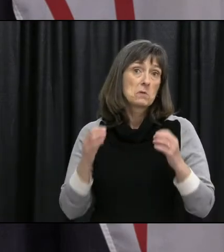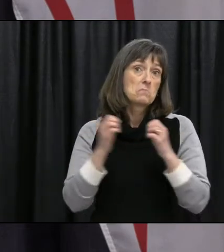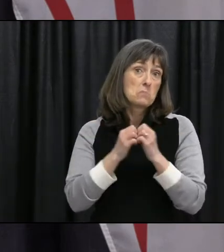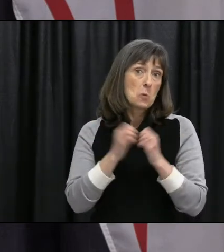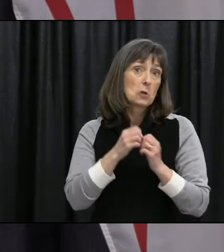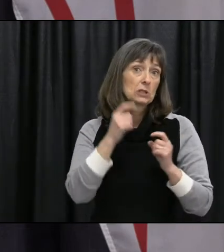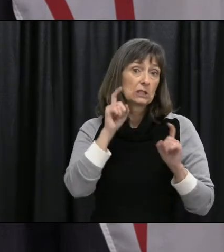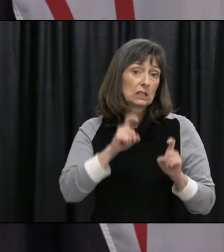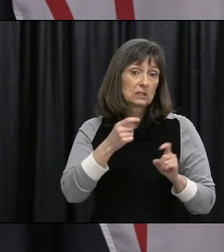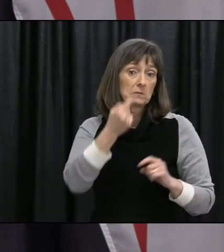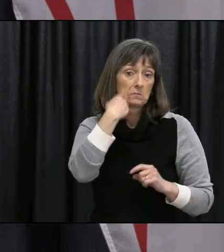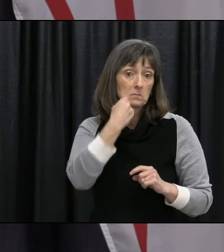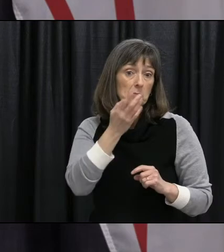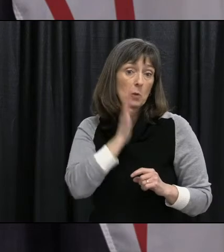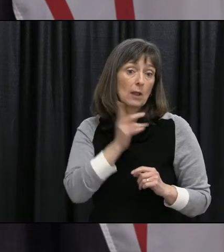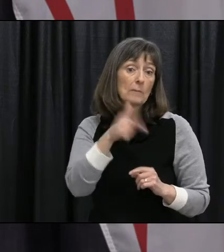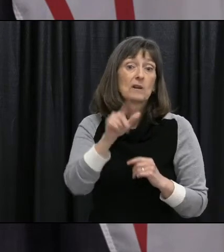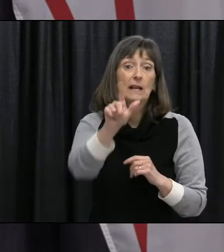in that situation.